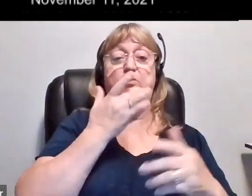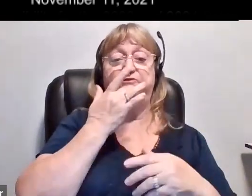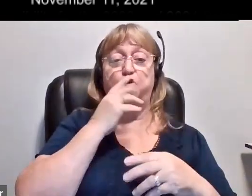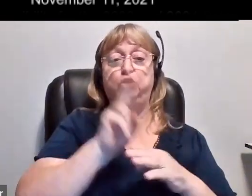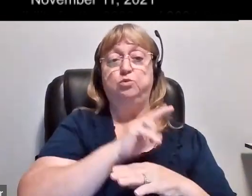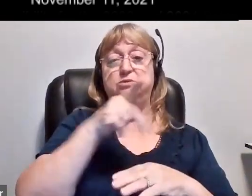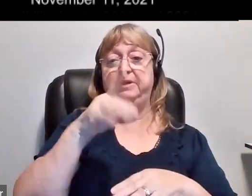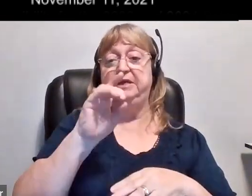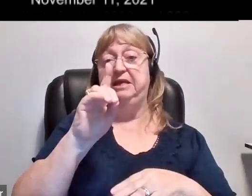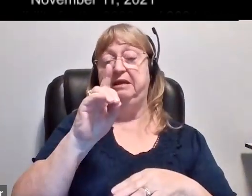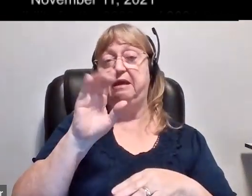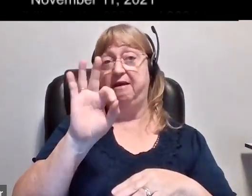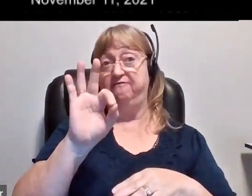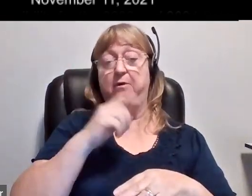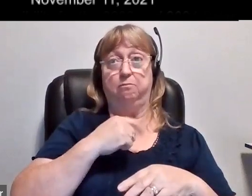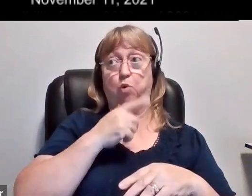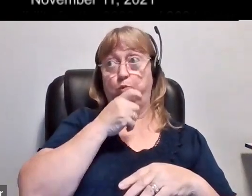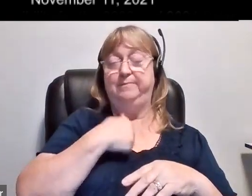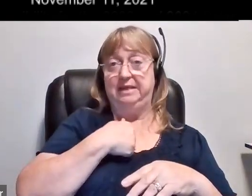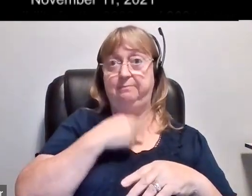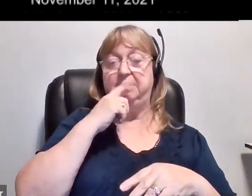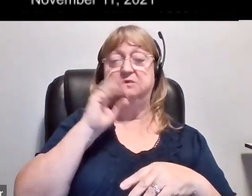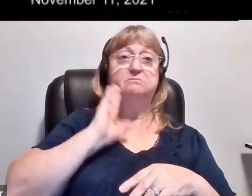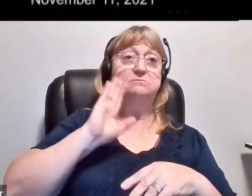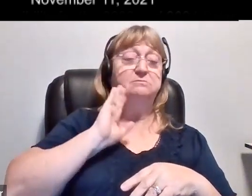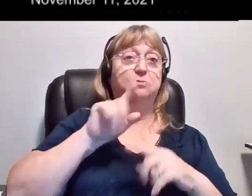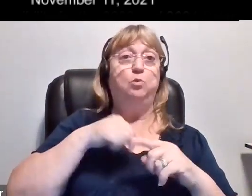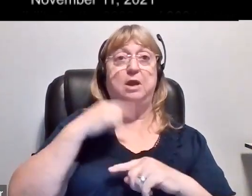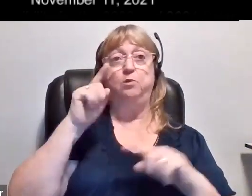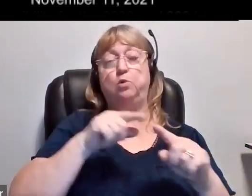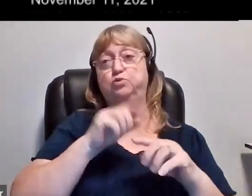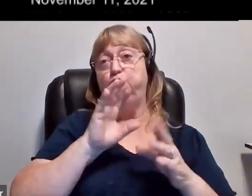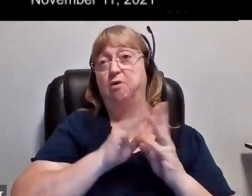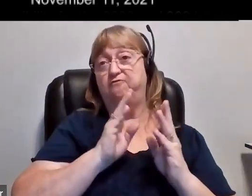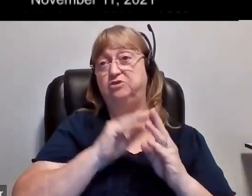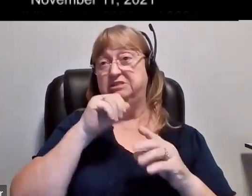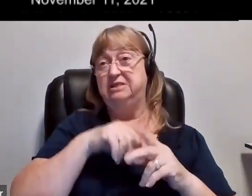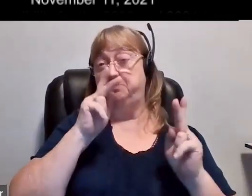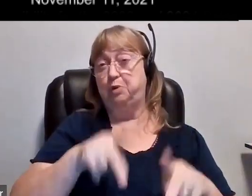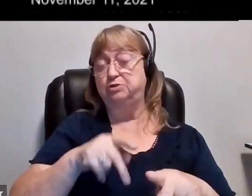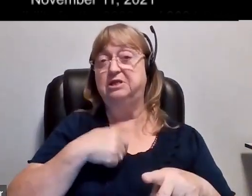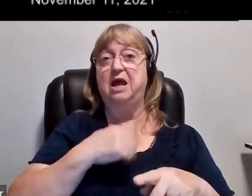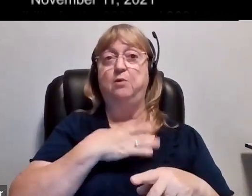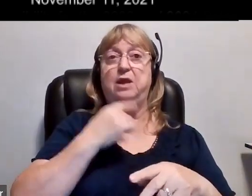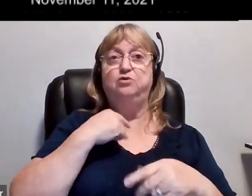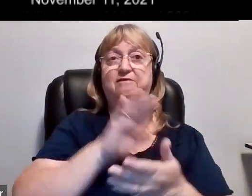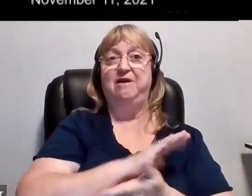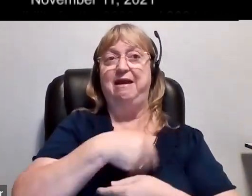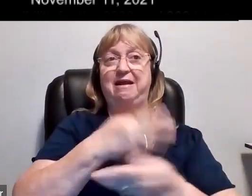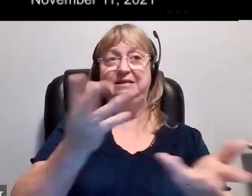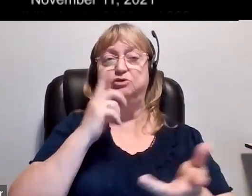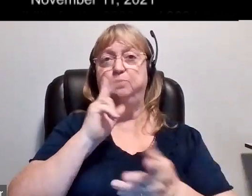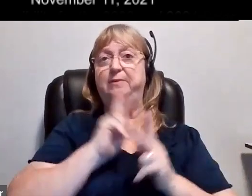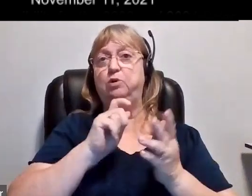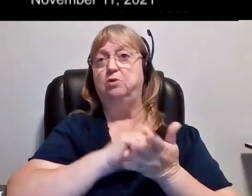does? Me. Why? Because in the olden days, when I used to go to conferences in person, I would like to have a handout so people could write in the